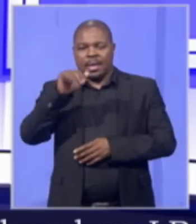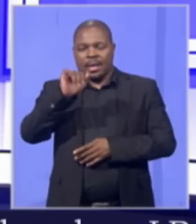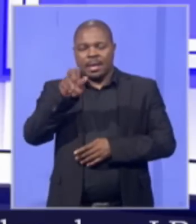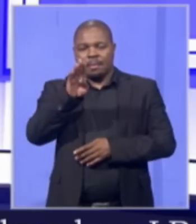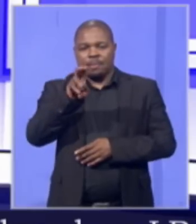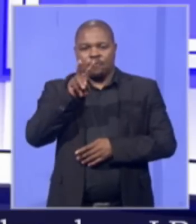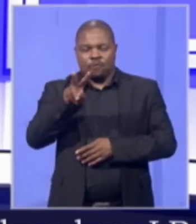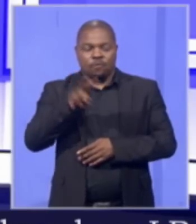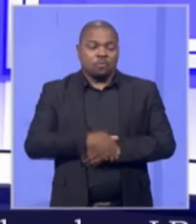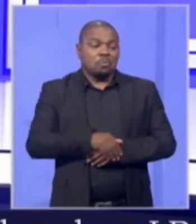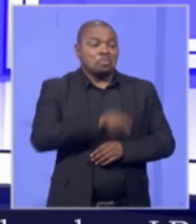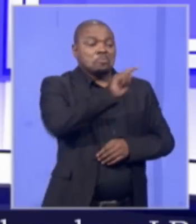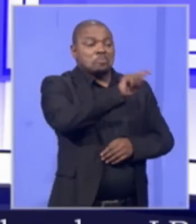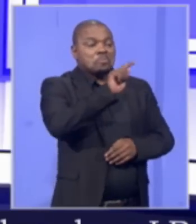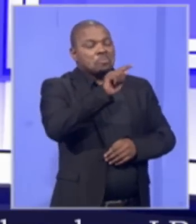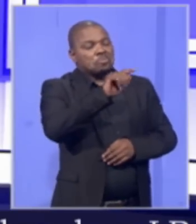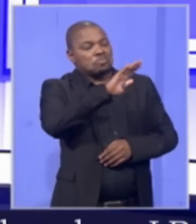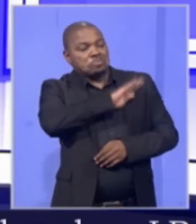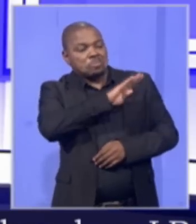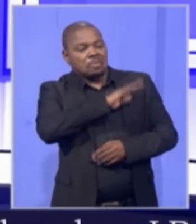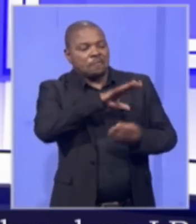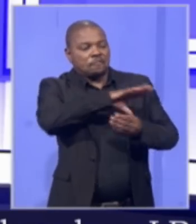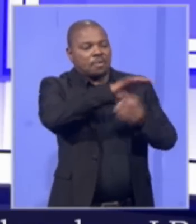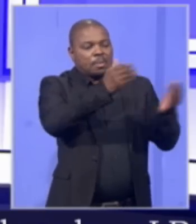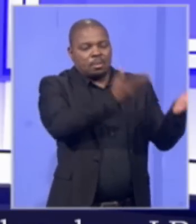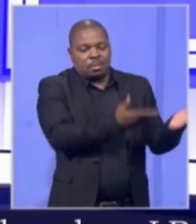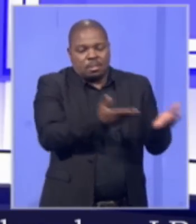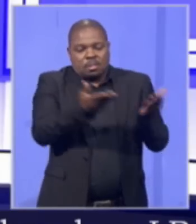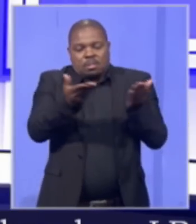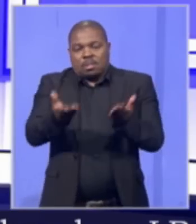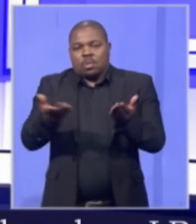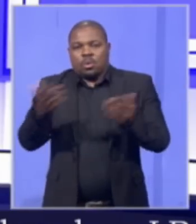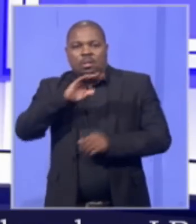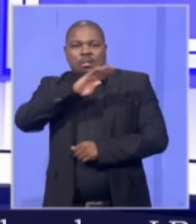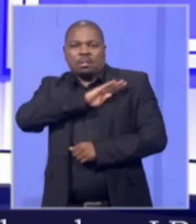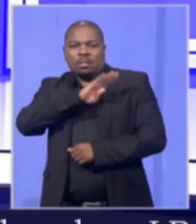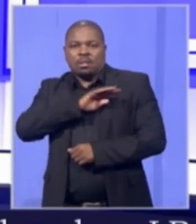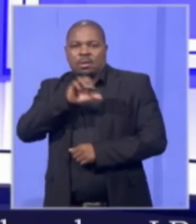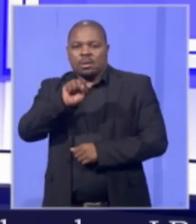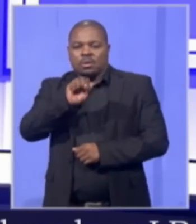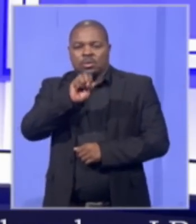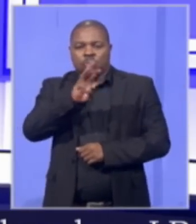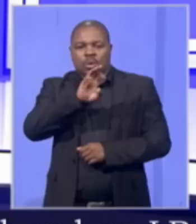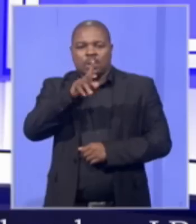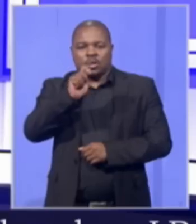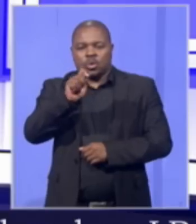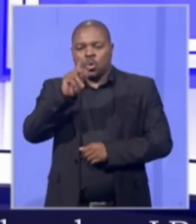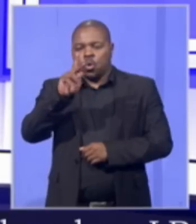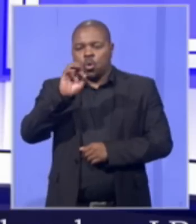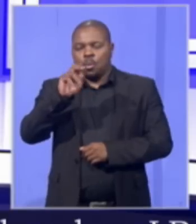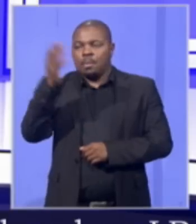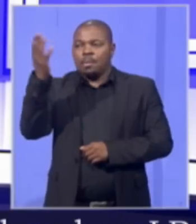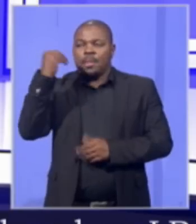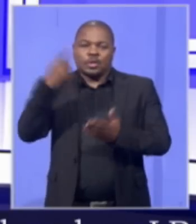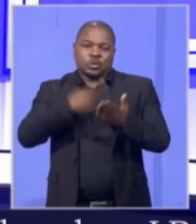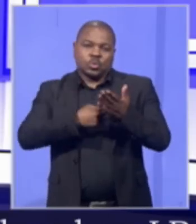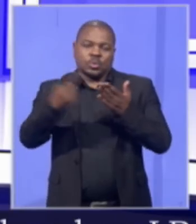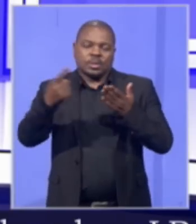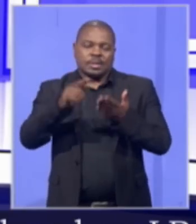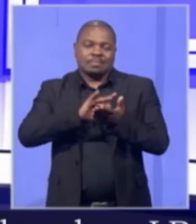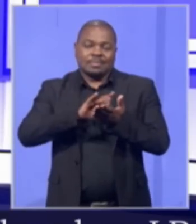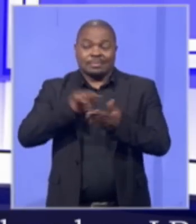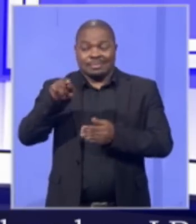a weleng a netswe ba malapa kwa thekong ya sesole ya Swartkop kwa Centurion beke fitileng.